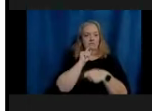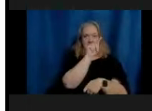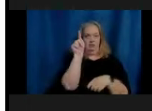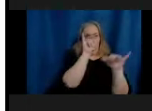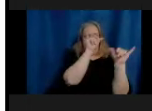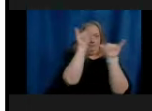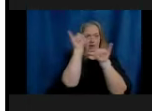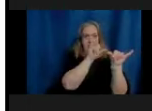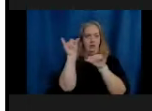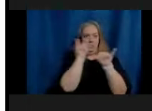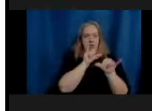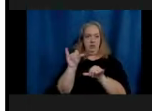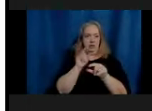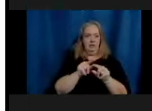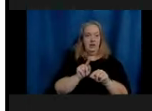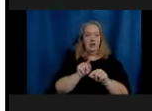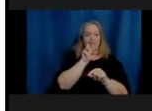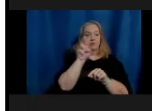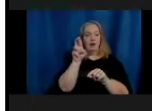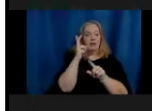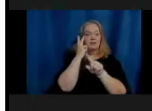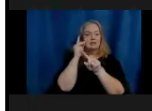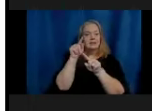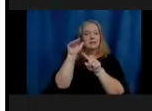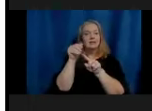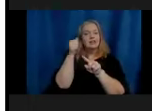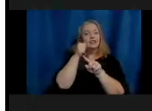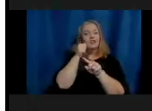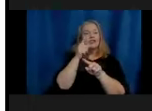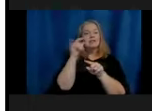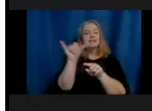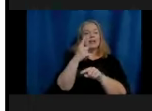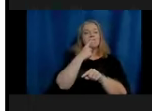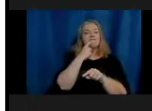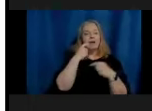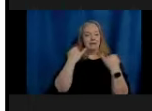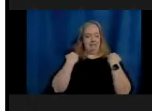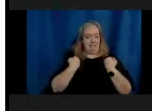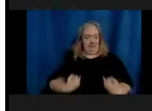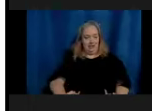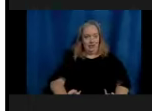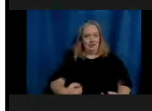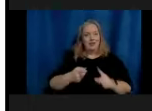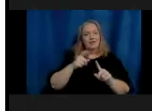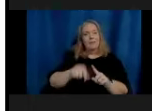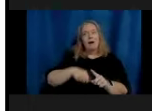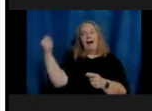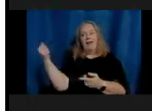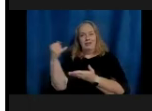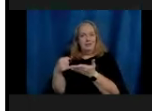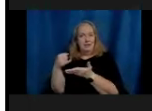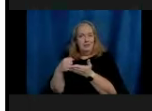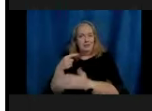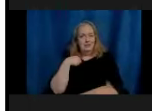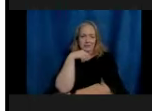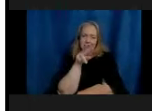character as in the top right here, you can see there's a little girl with the same red suspenders from a different illustration. And I started just kind